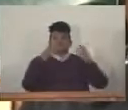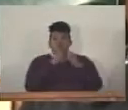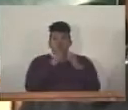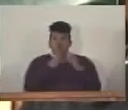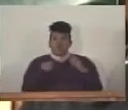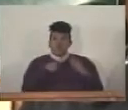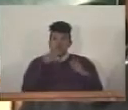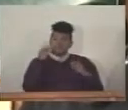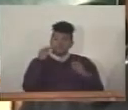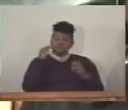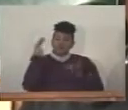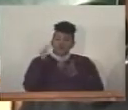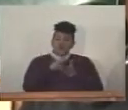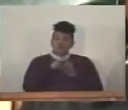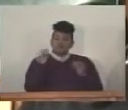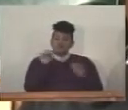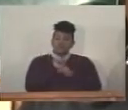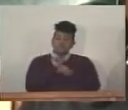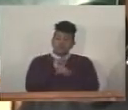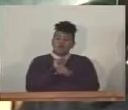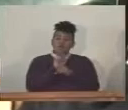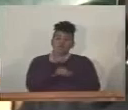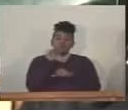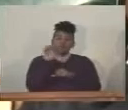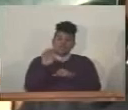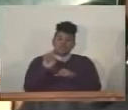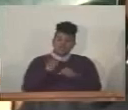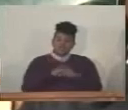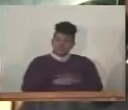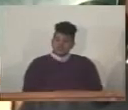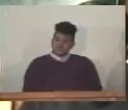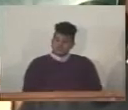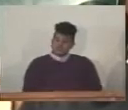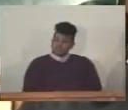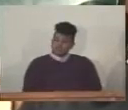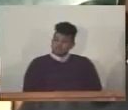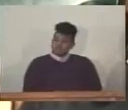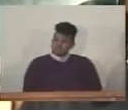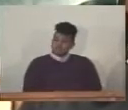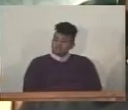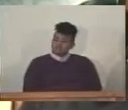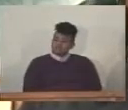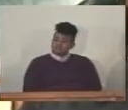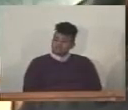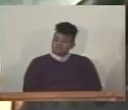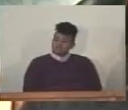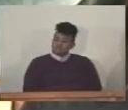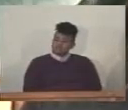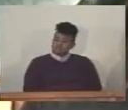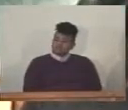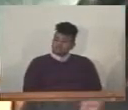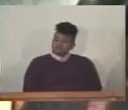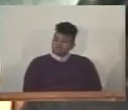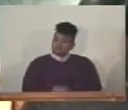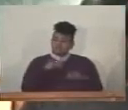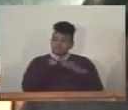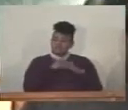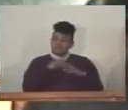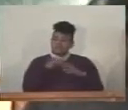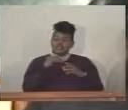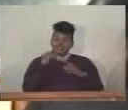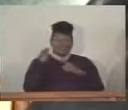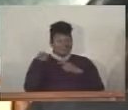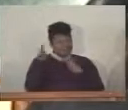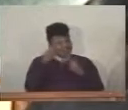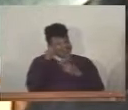was in recognition not of our achievement of all the goals under the priority of inclusive and sustainable economic growth and